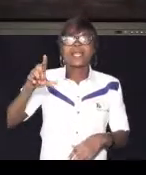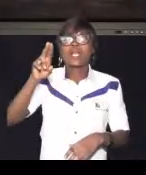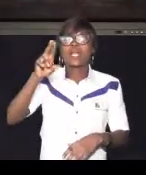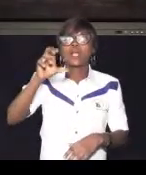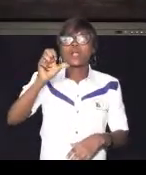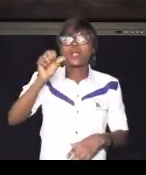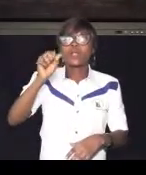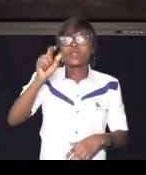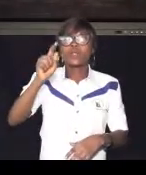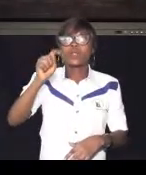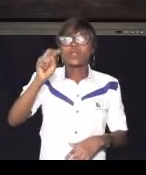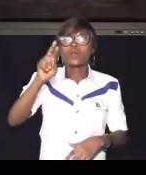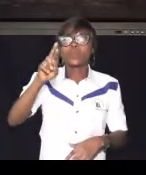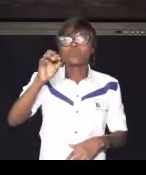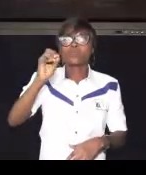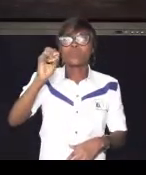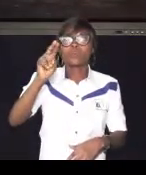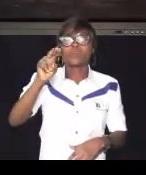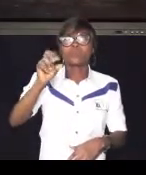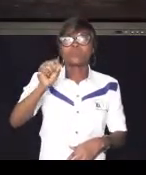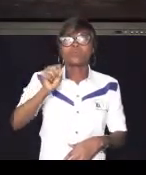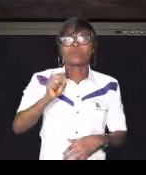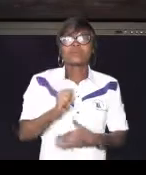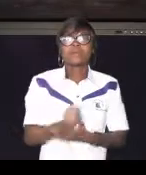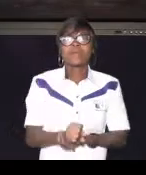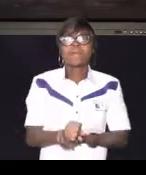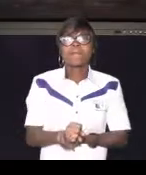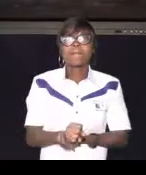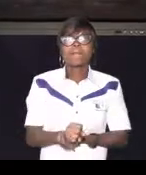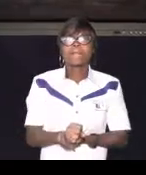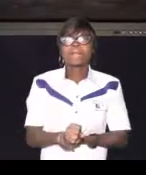The opposite is what? Illustrious.